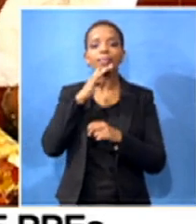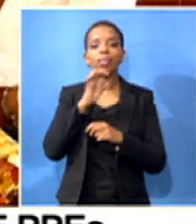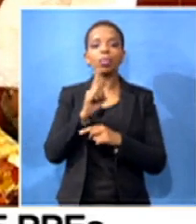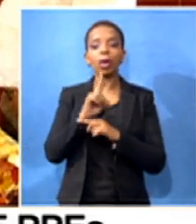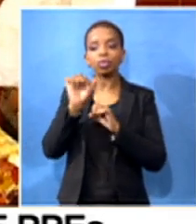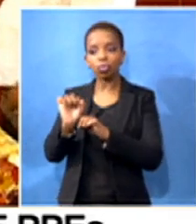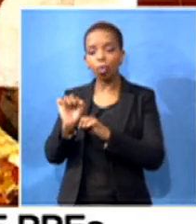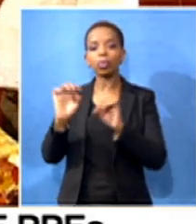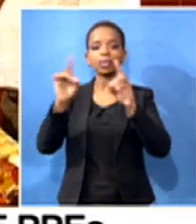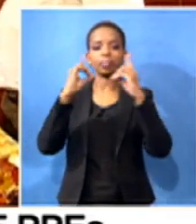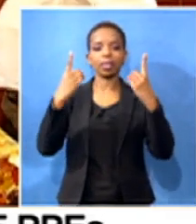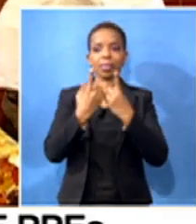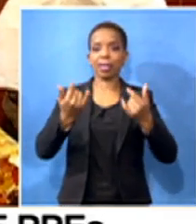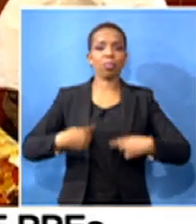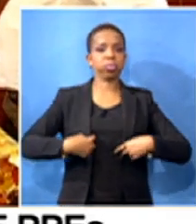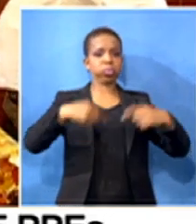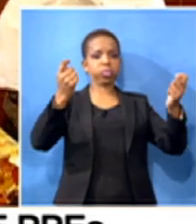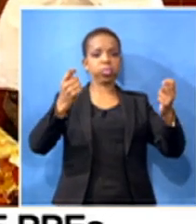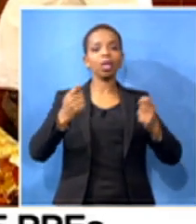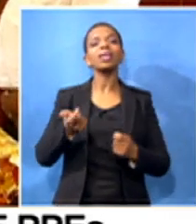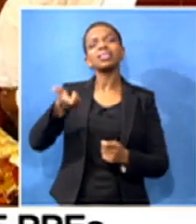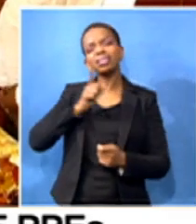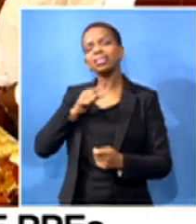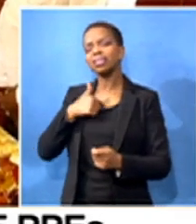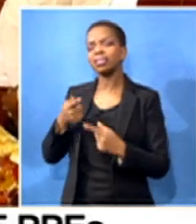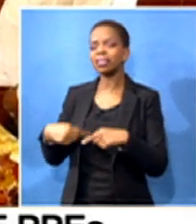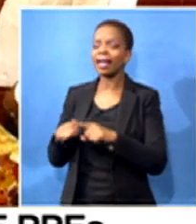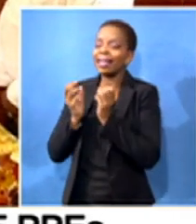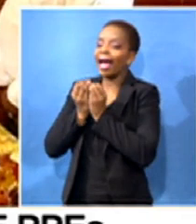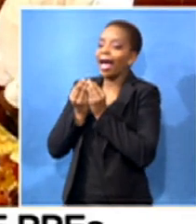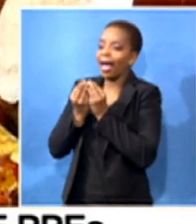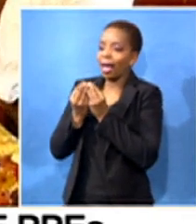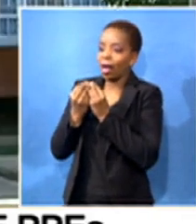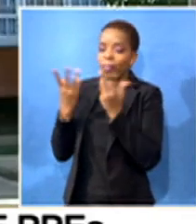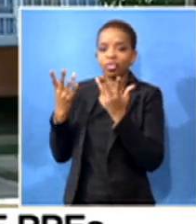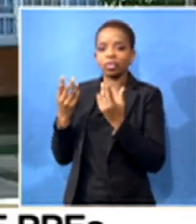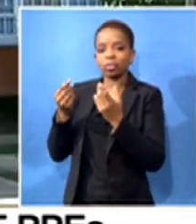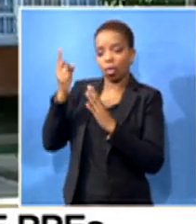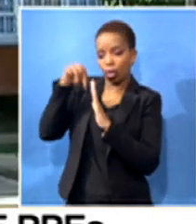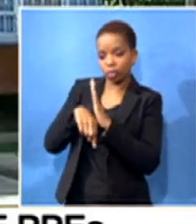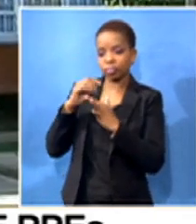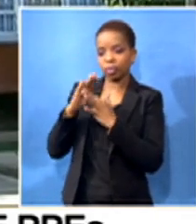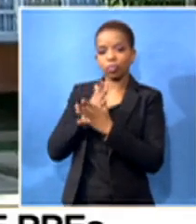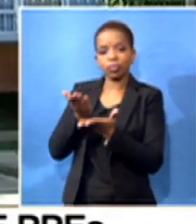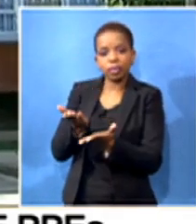untold costs. Can you give us a number? How much has been lost due to this particular incident?